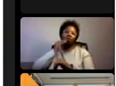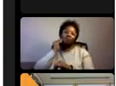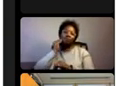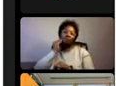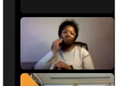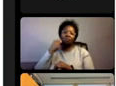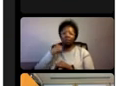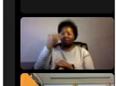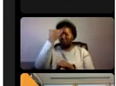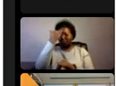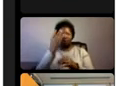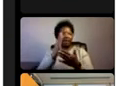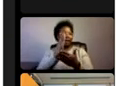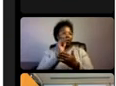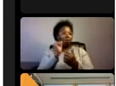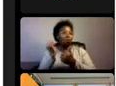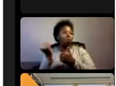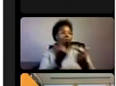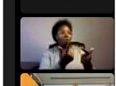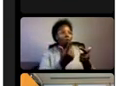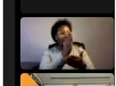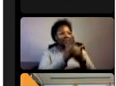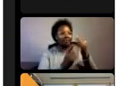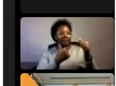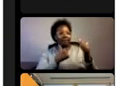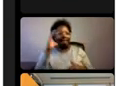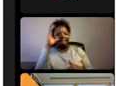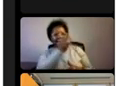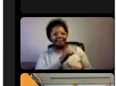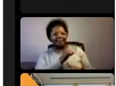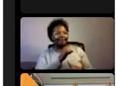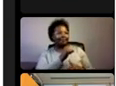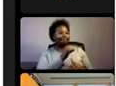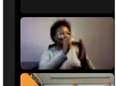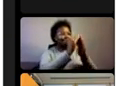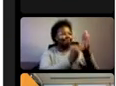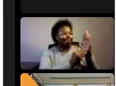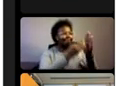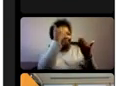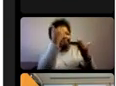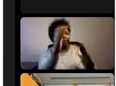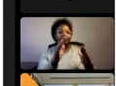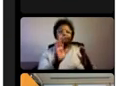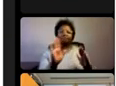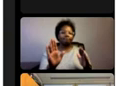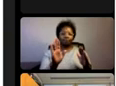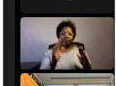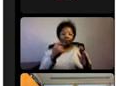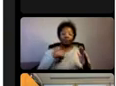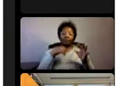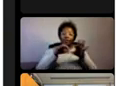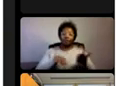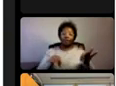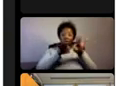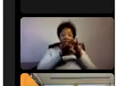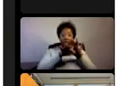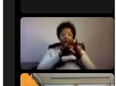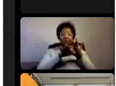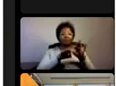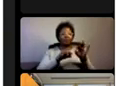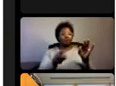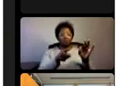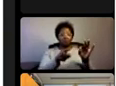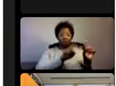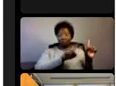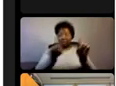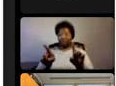may not capture everybody. So what we've done as people come in school, you already got the positives at home. So everybody